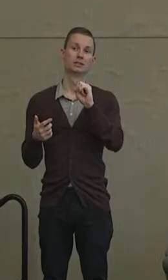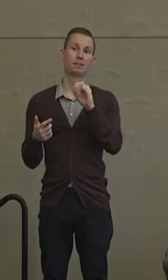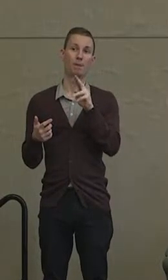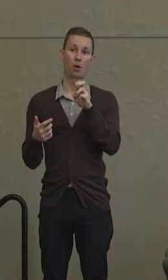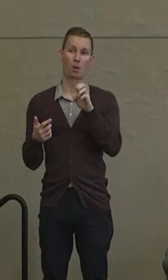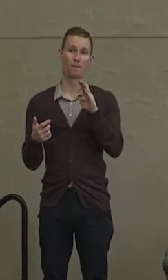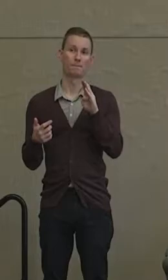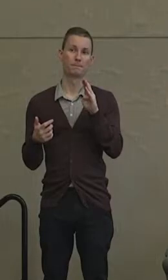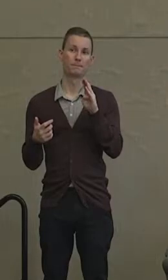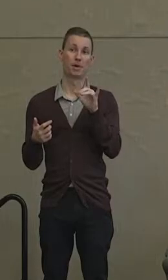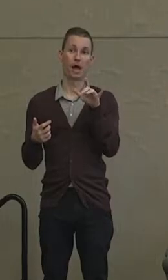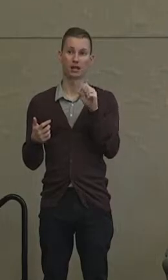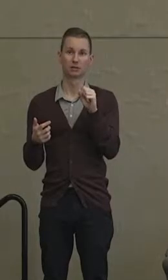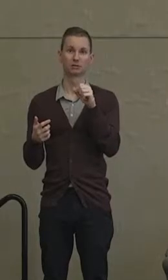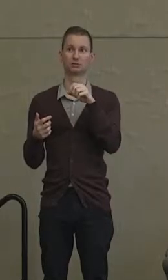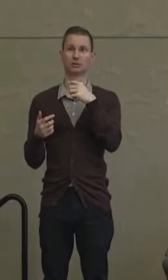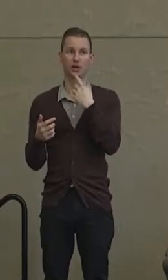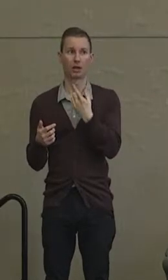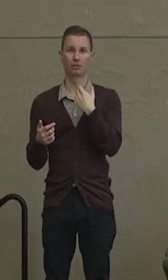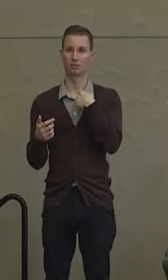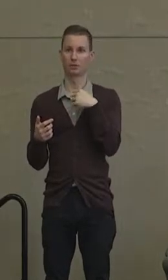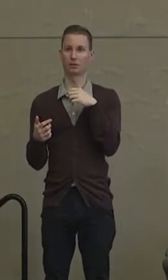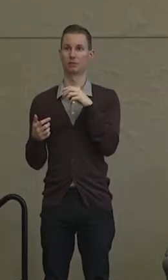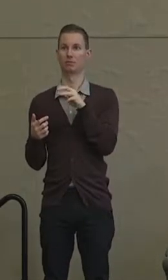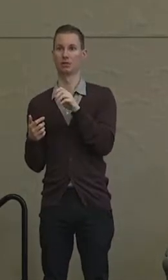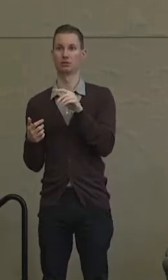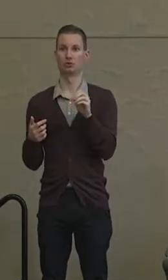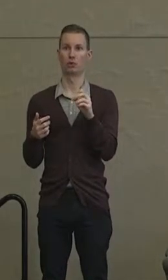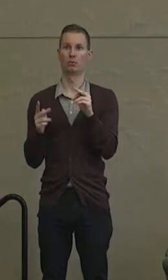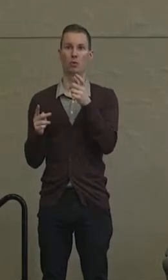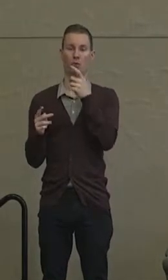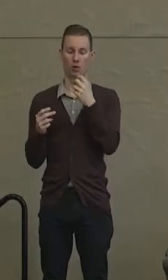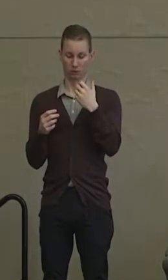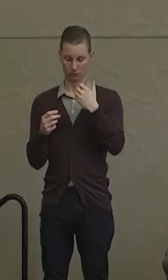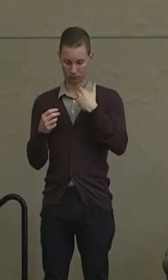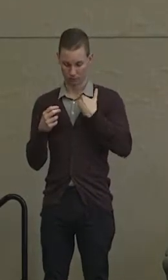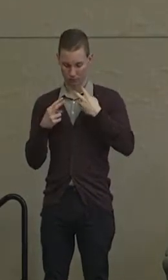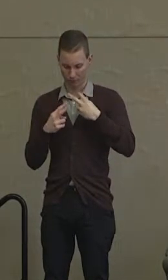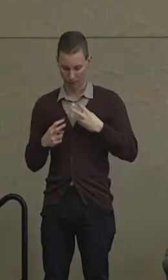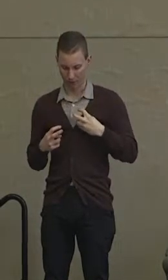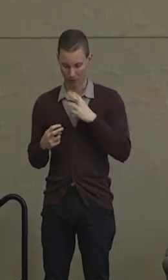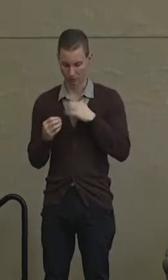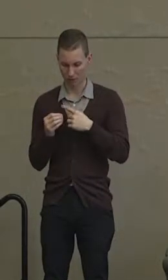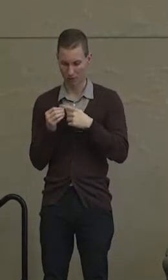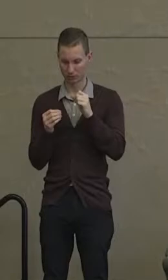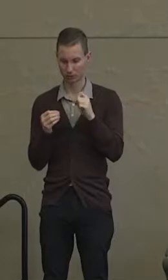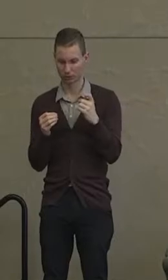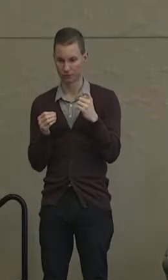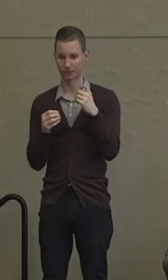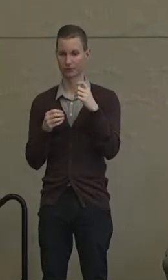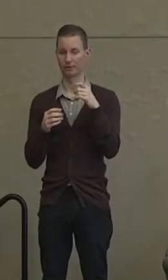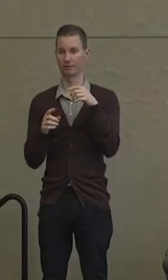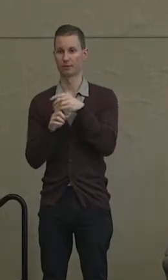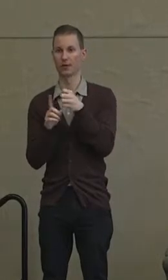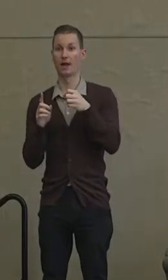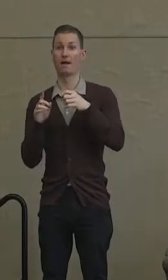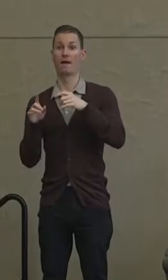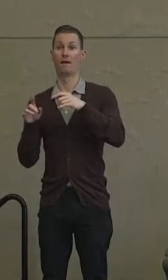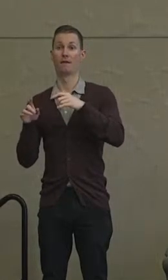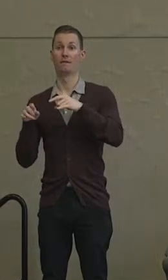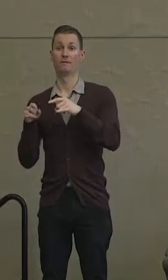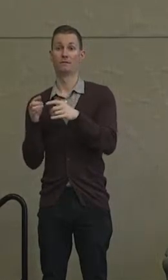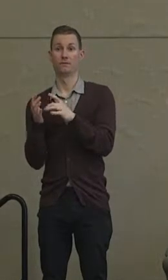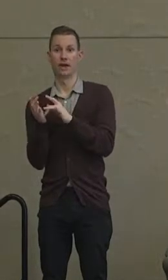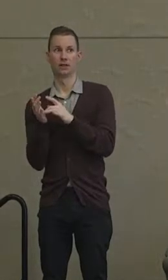witnessing men and women doing their own self-reflections about sexual harassment and sexual violence for the first time.